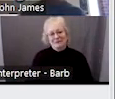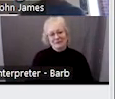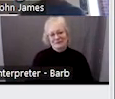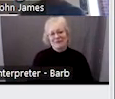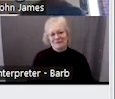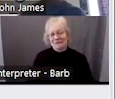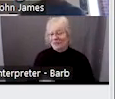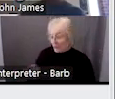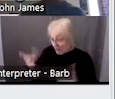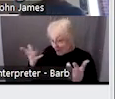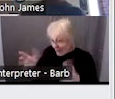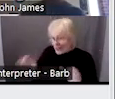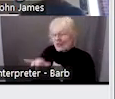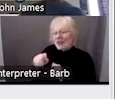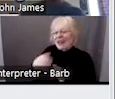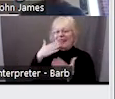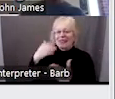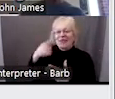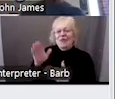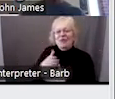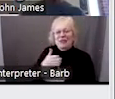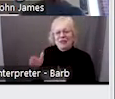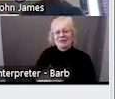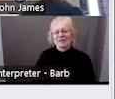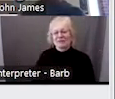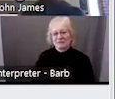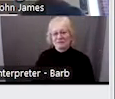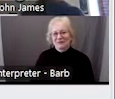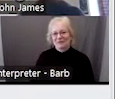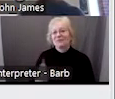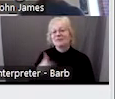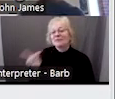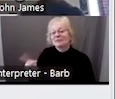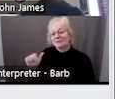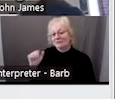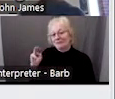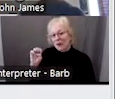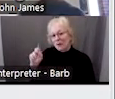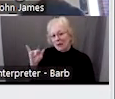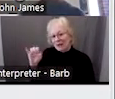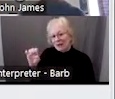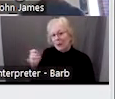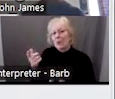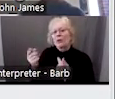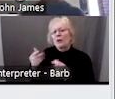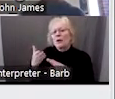You're doing it, Peach. Thank you for sharing. How about you, Amelie? What do you want to do after